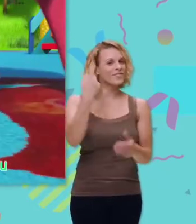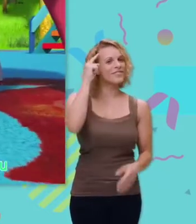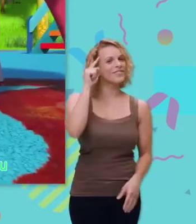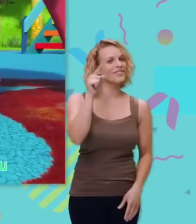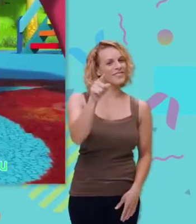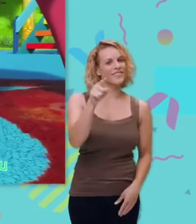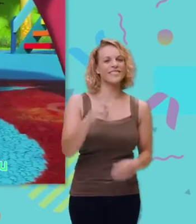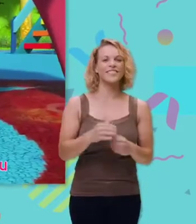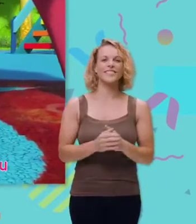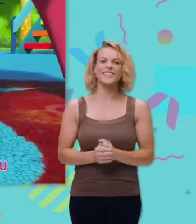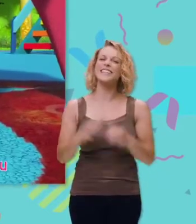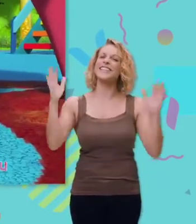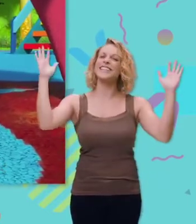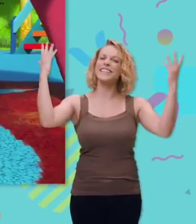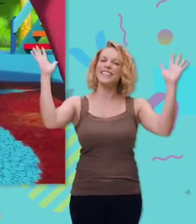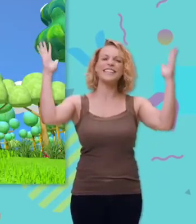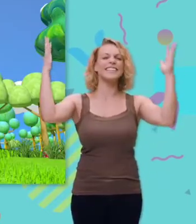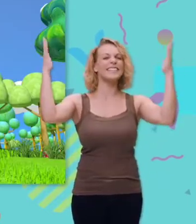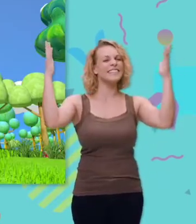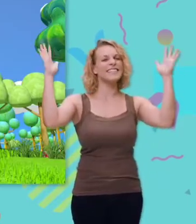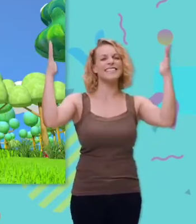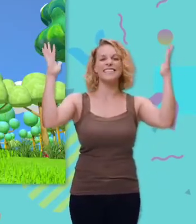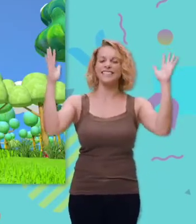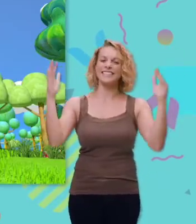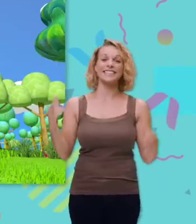Good, shoes are good for you.